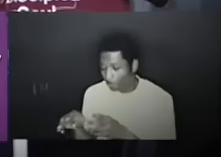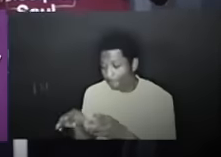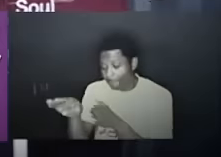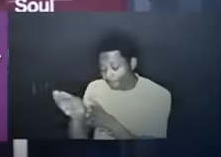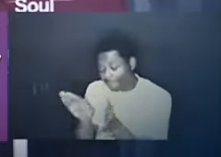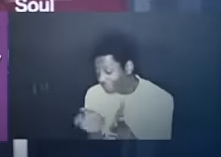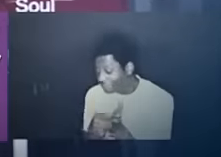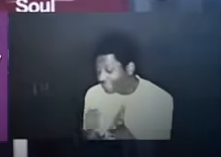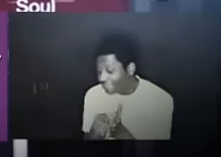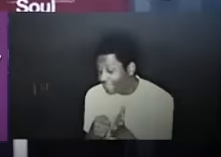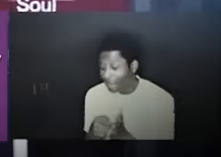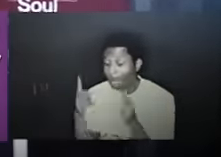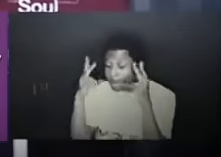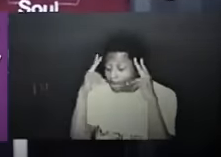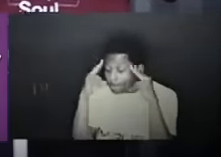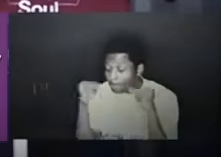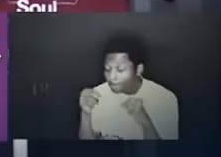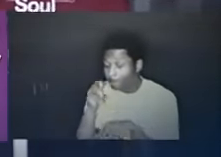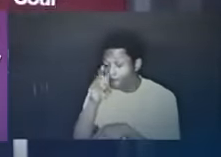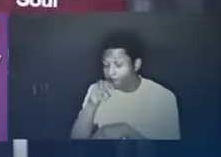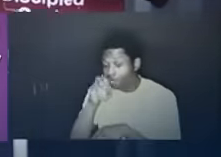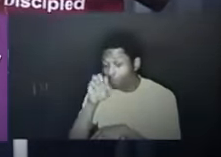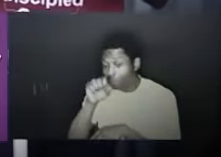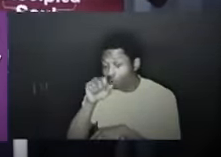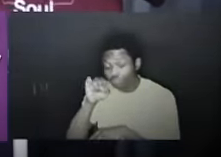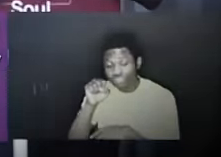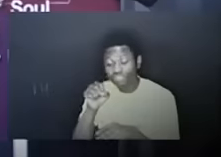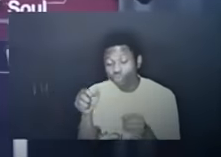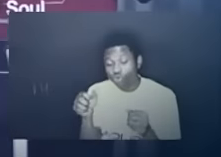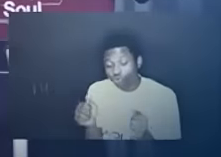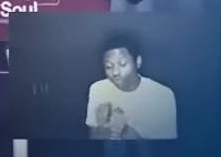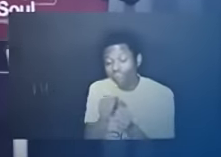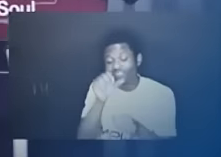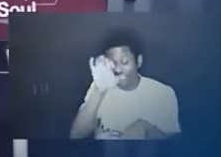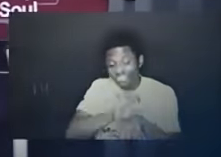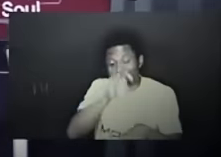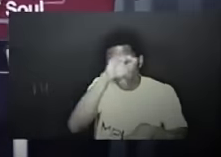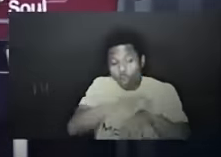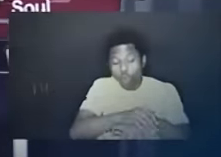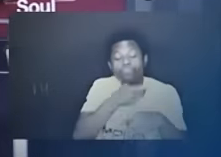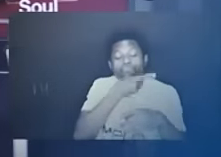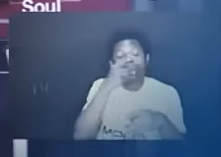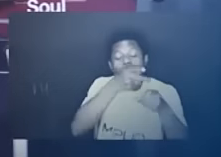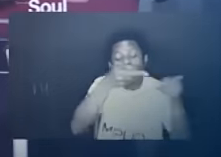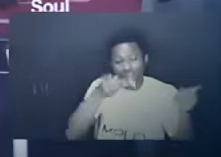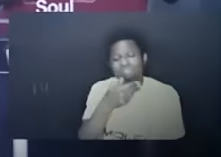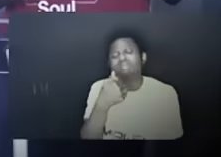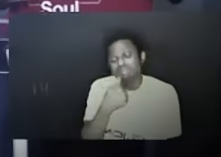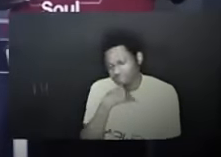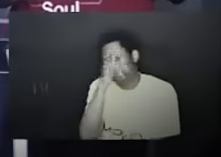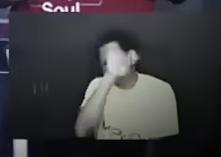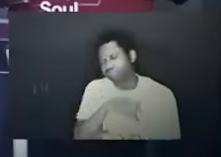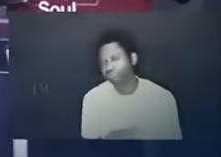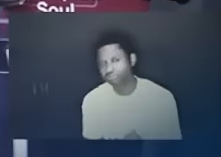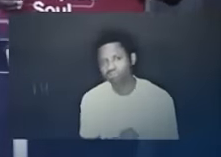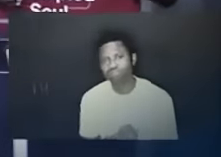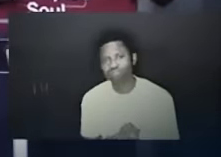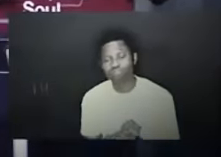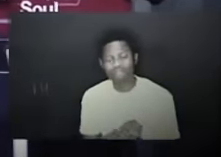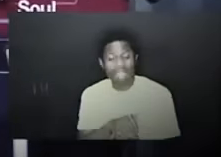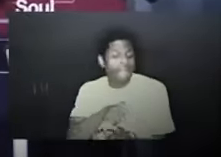no echre se Moses na one asafo no ewo esre no so. Now other versions will translate it as assembly